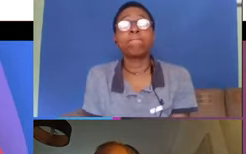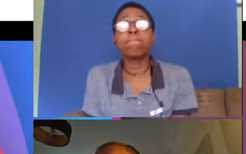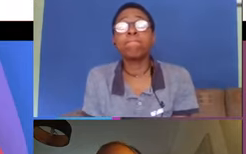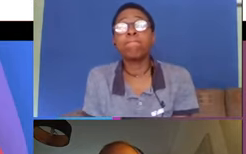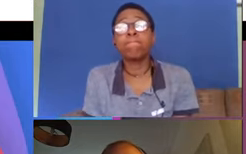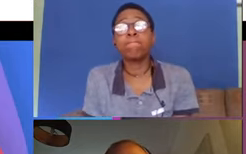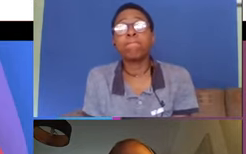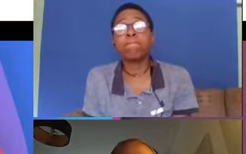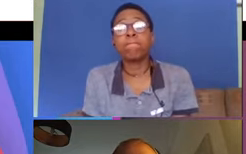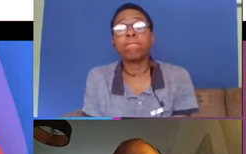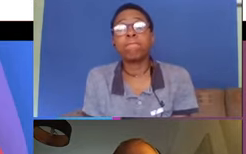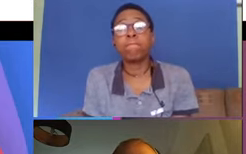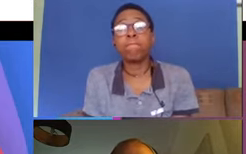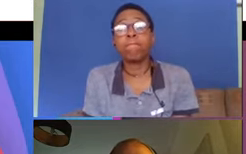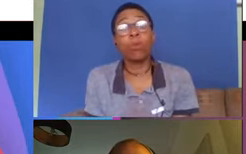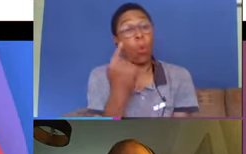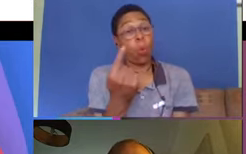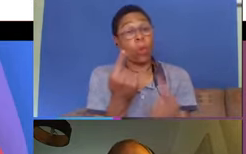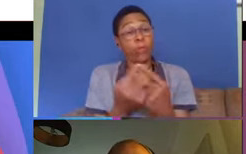think about and to